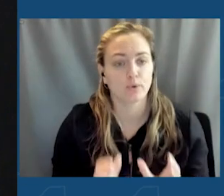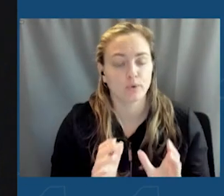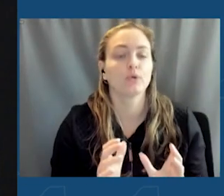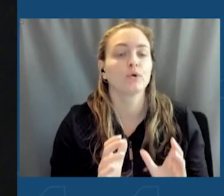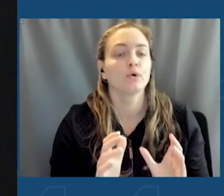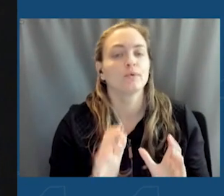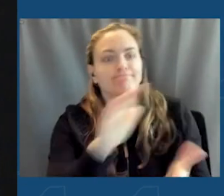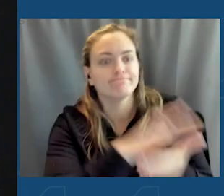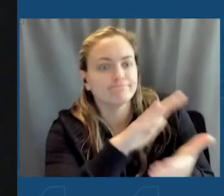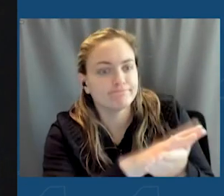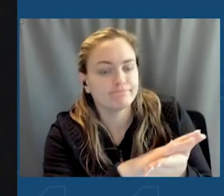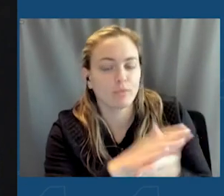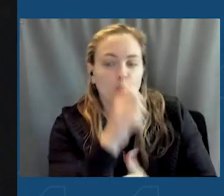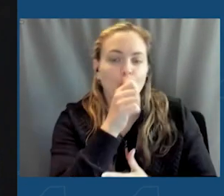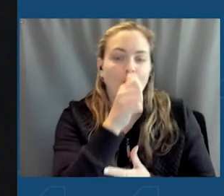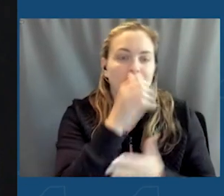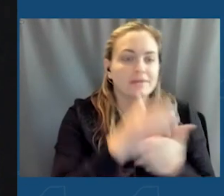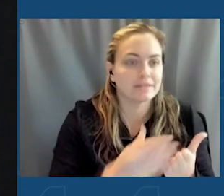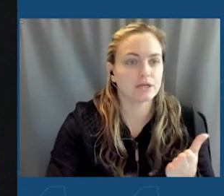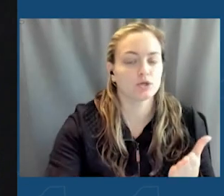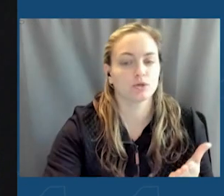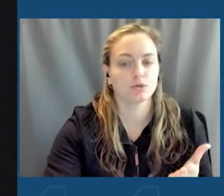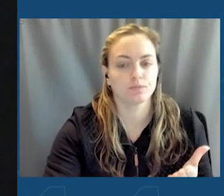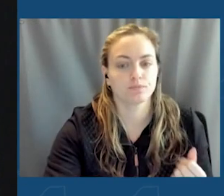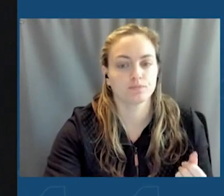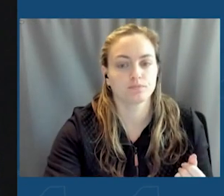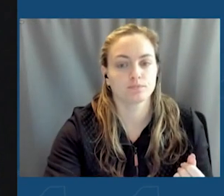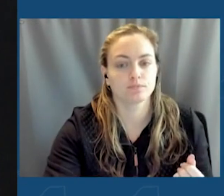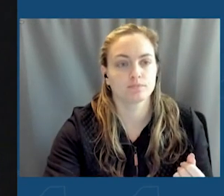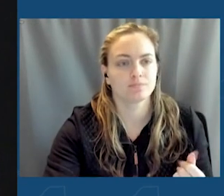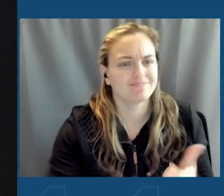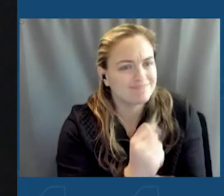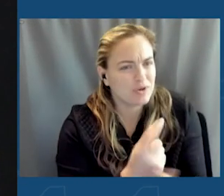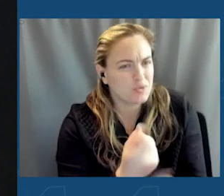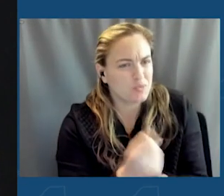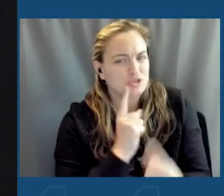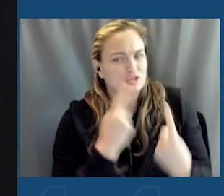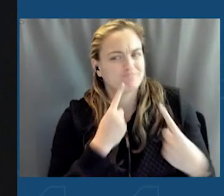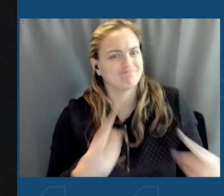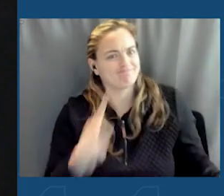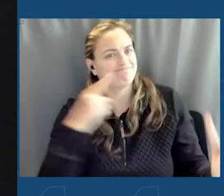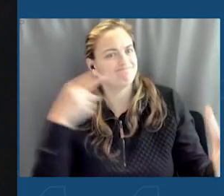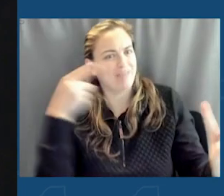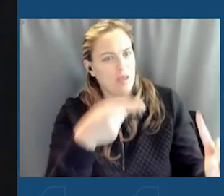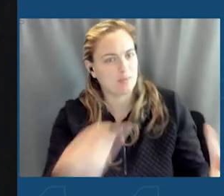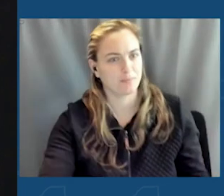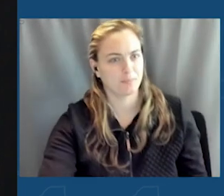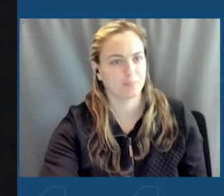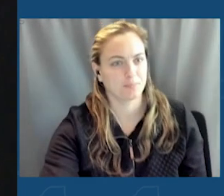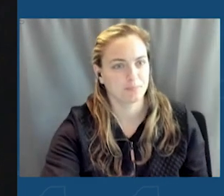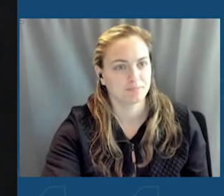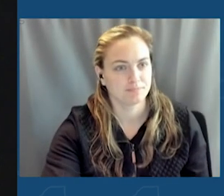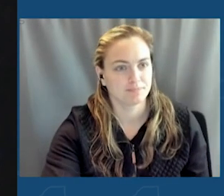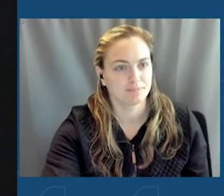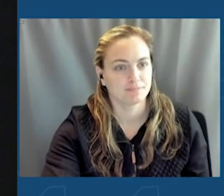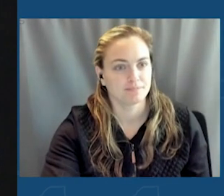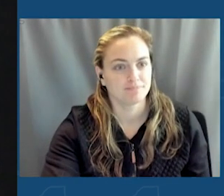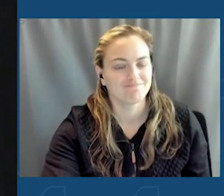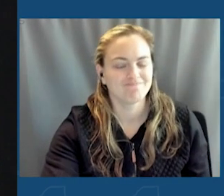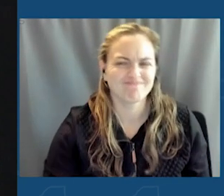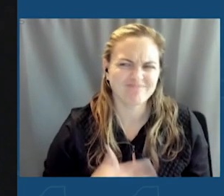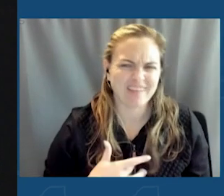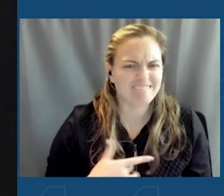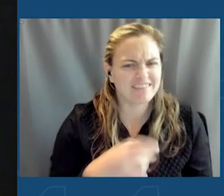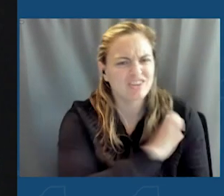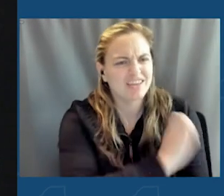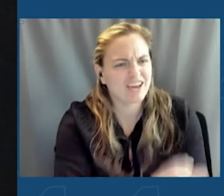private sector. This is how you make the magic happen. And I can feel it here. I can feel the energy, the clean energy that's